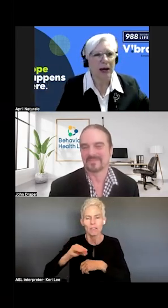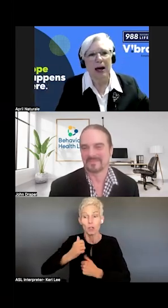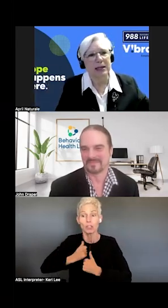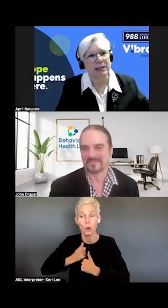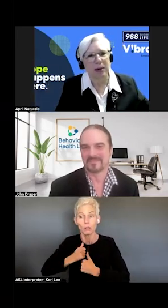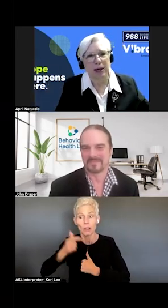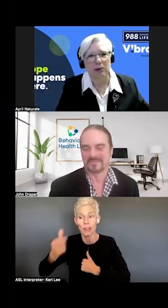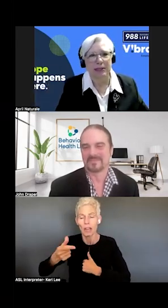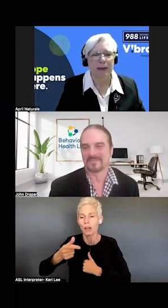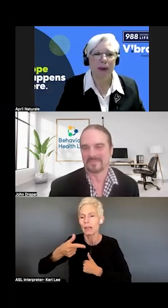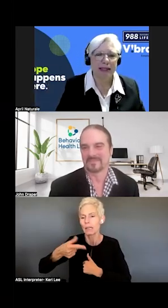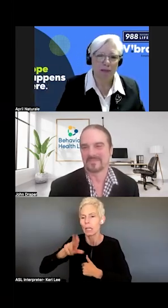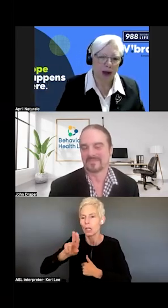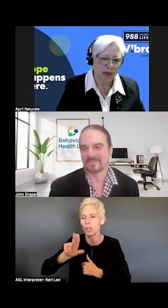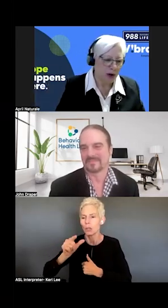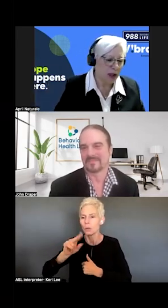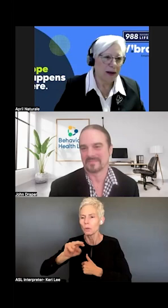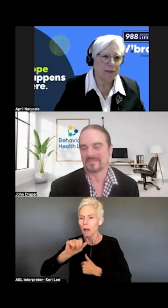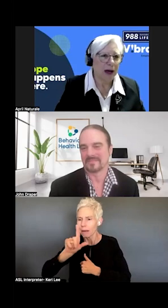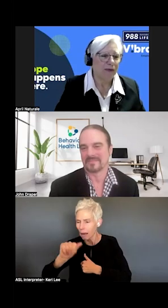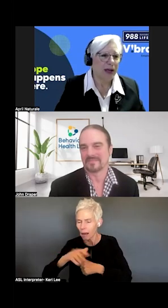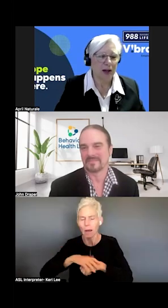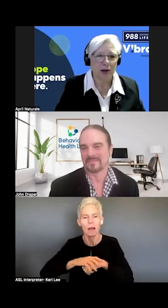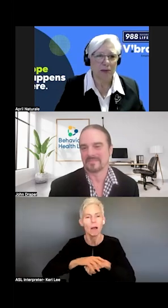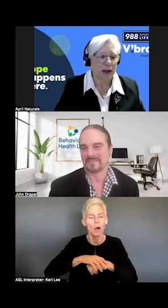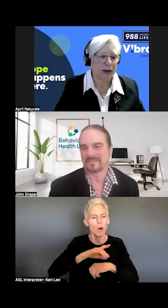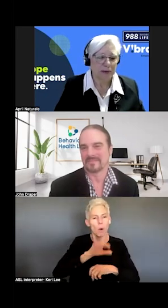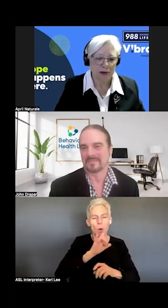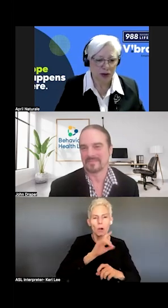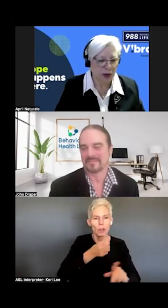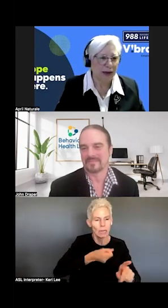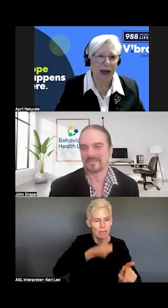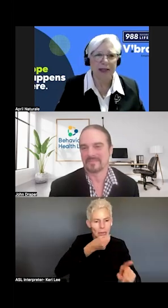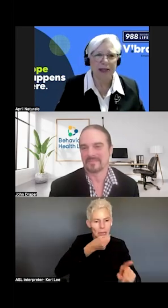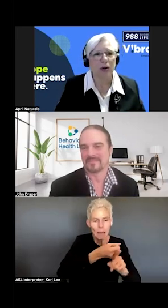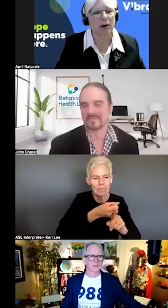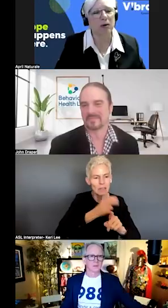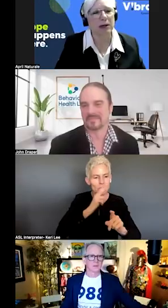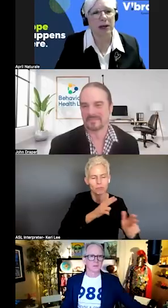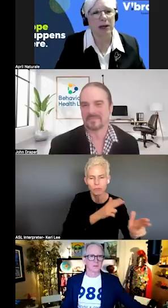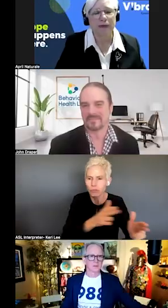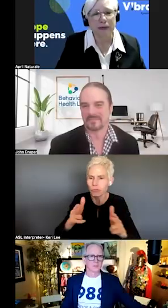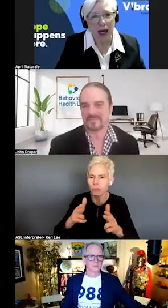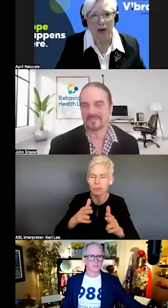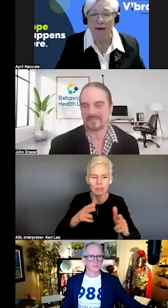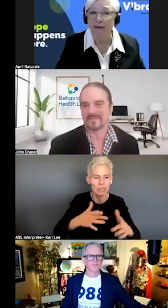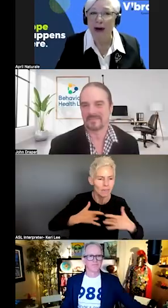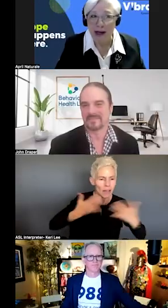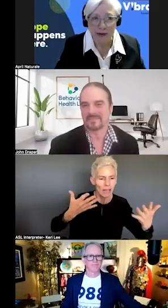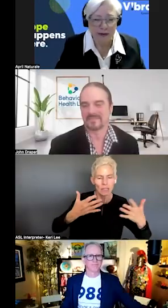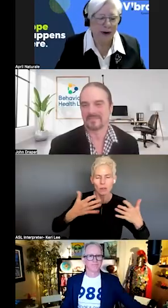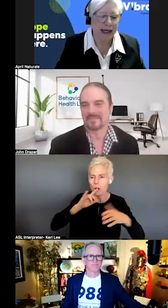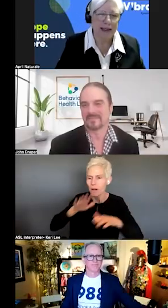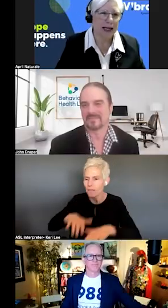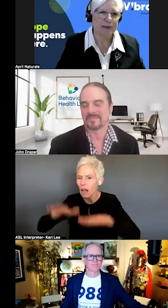you're somebody who was impacted by the NOLA vehicular shooting event or a flood or a